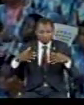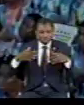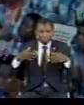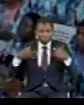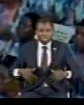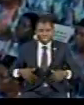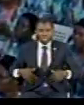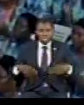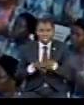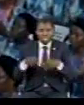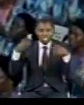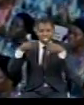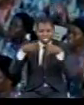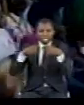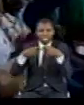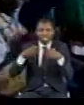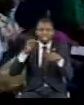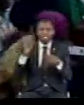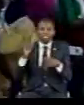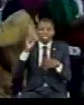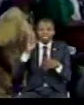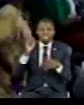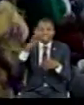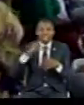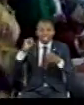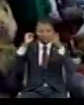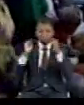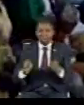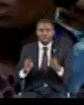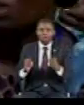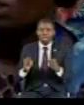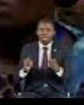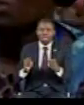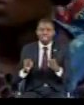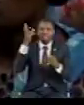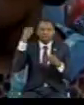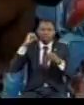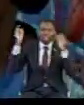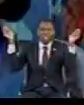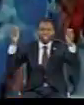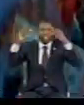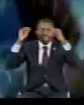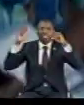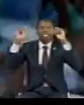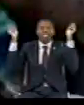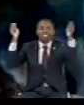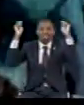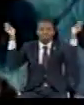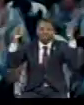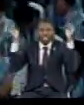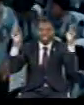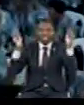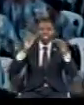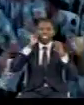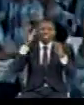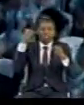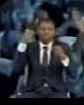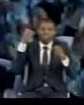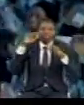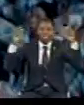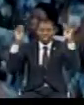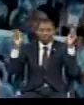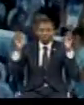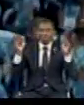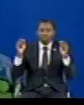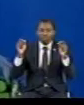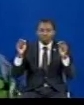jubilated inside the vehicle. Power. As we're going. She was celebrating. In power. The midnight, she was celebrating. Power. 1 a.m., she